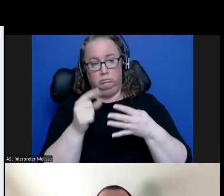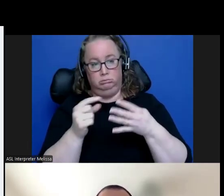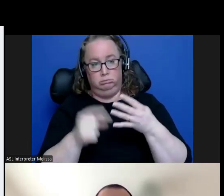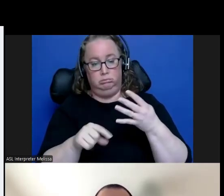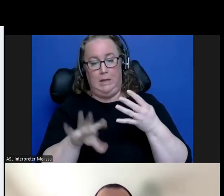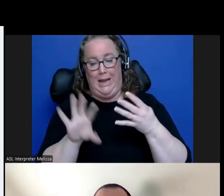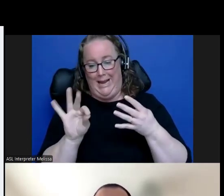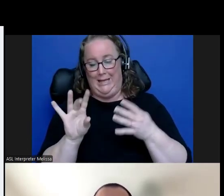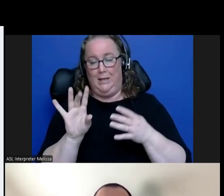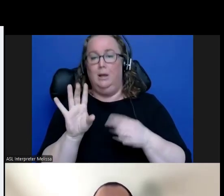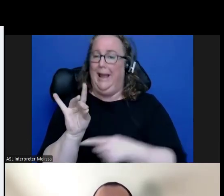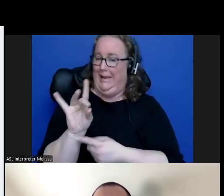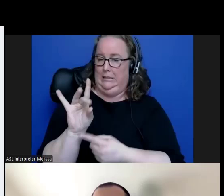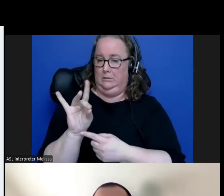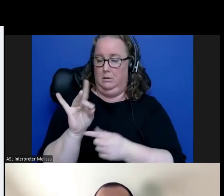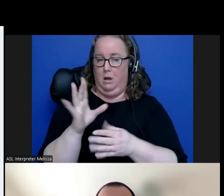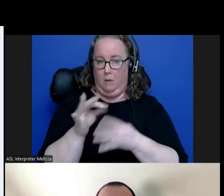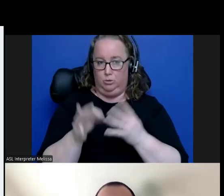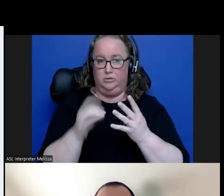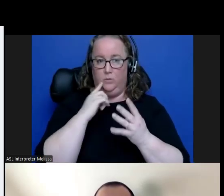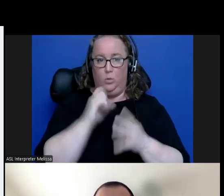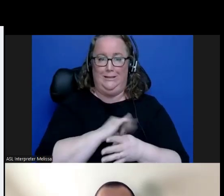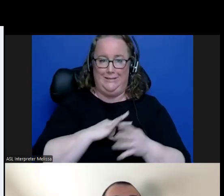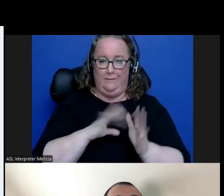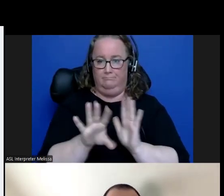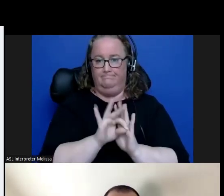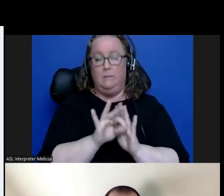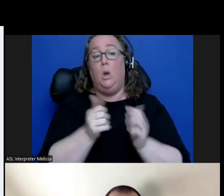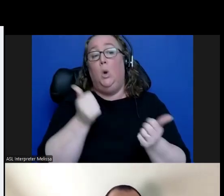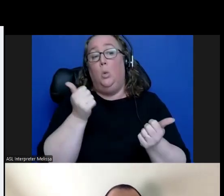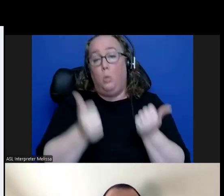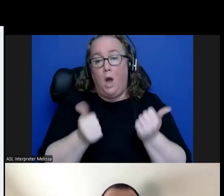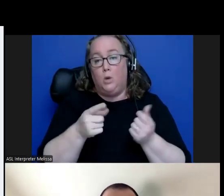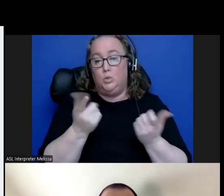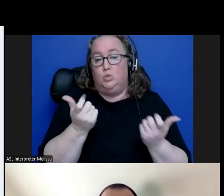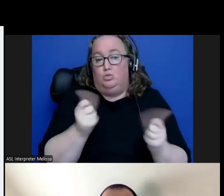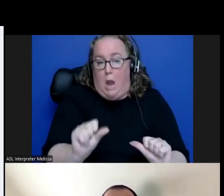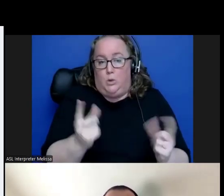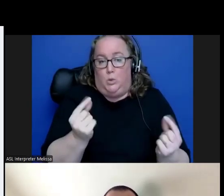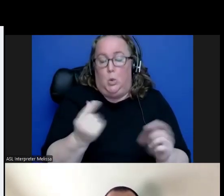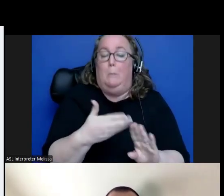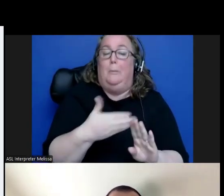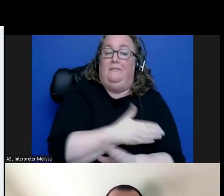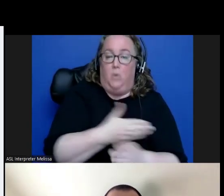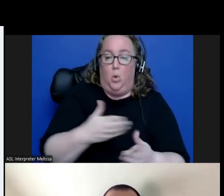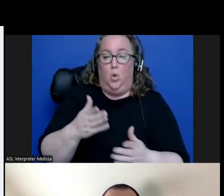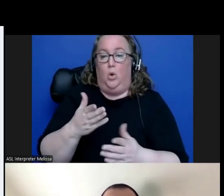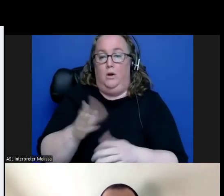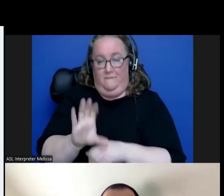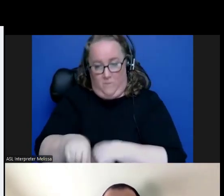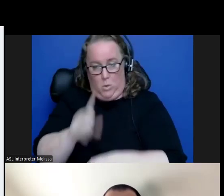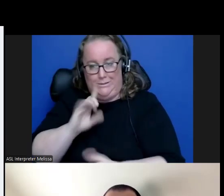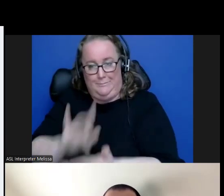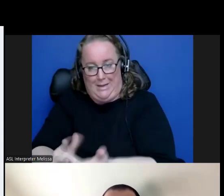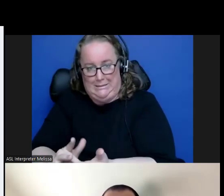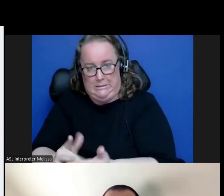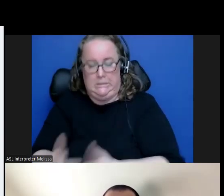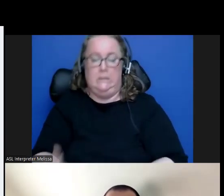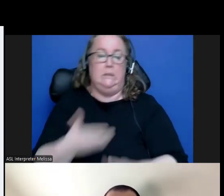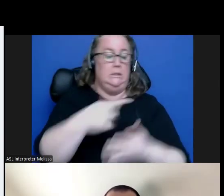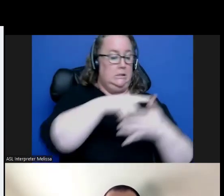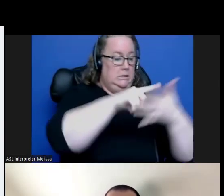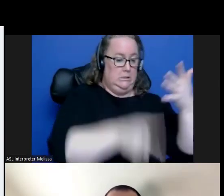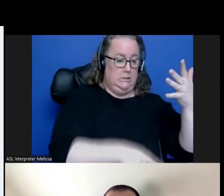select, reflecting what alternatives were used before medication restraint, which, as KM discussed, should be the